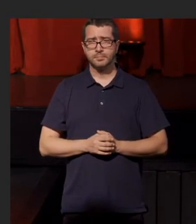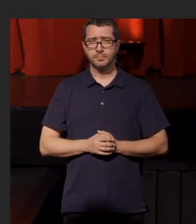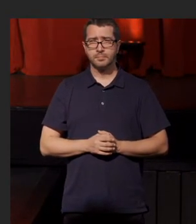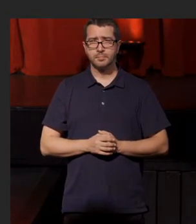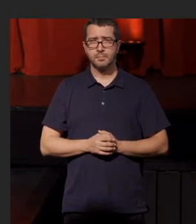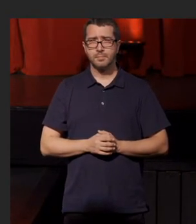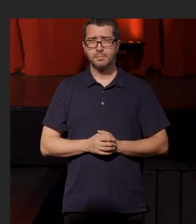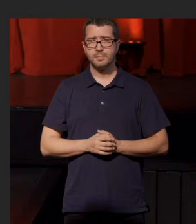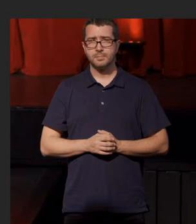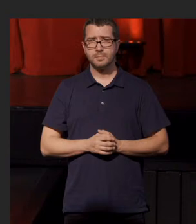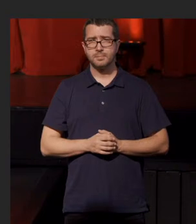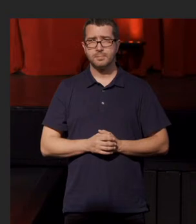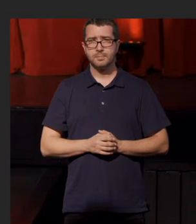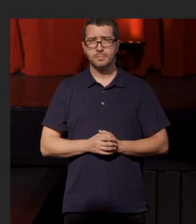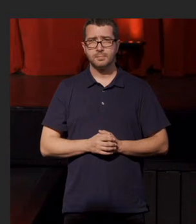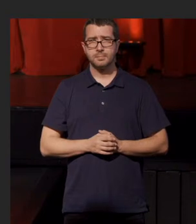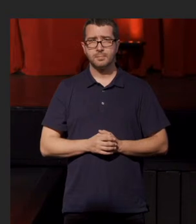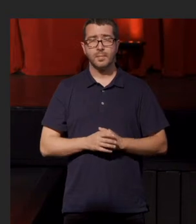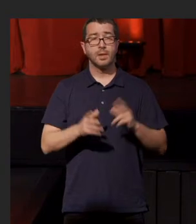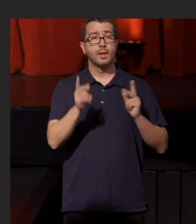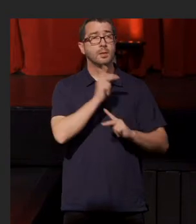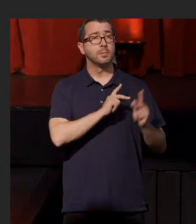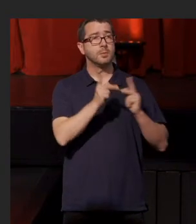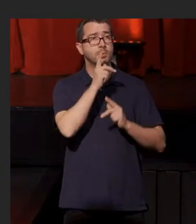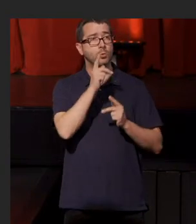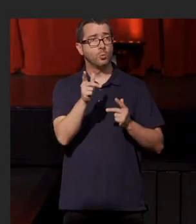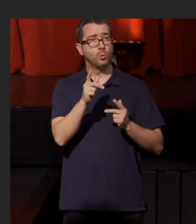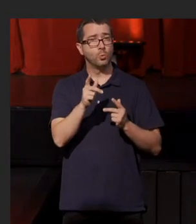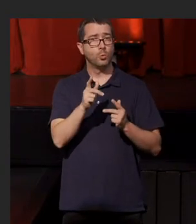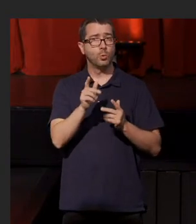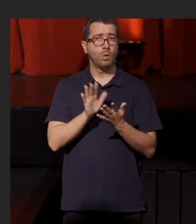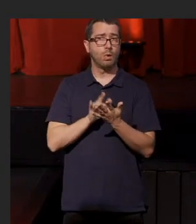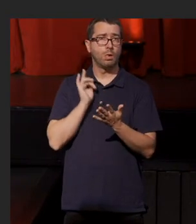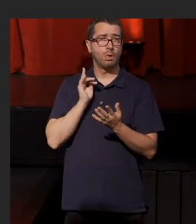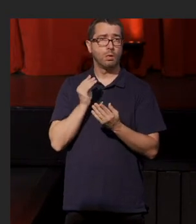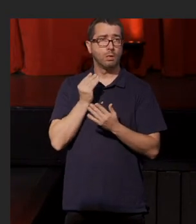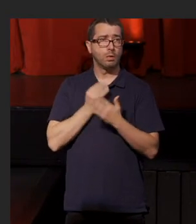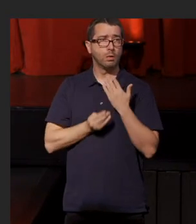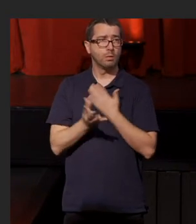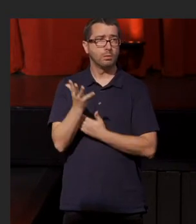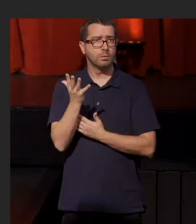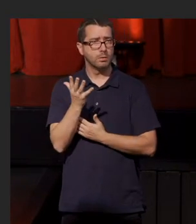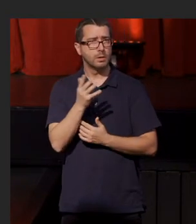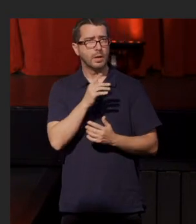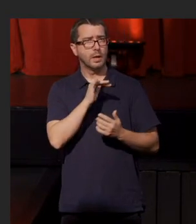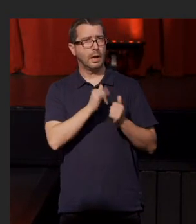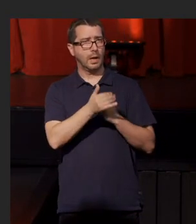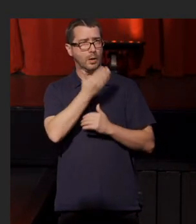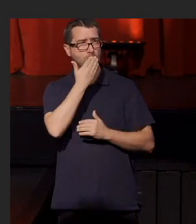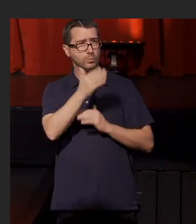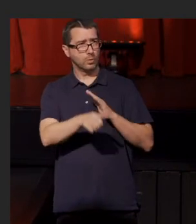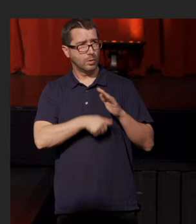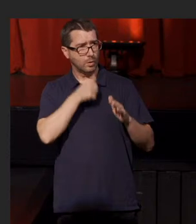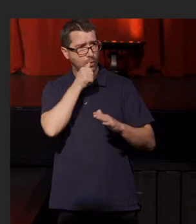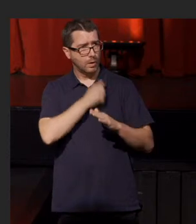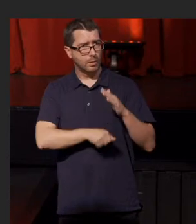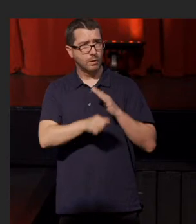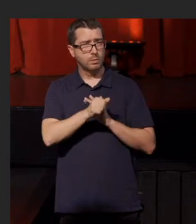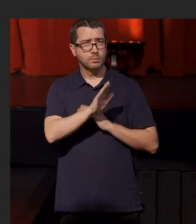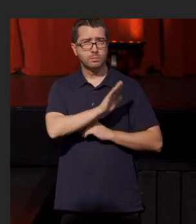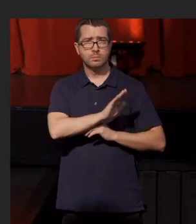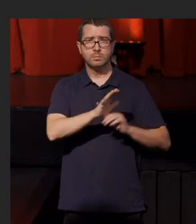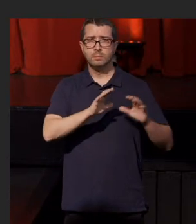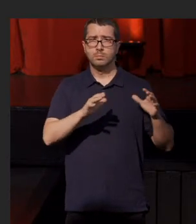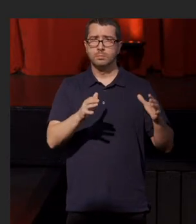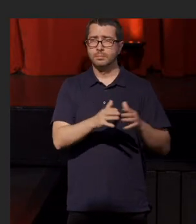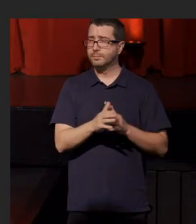cleverly are they hiding mm-hmm. Who they are and what their motives are? What are mm-hmm. some examples of that? Well, I think, first of all,